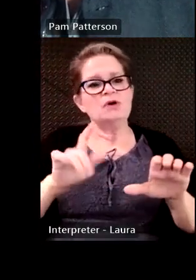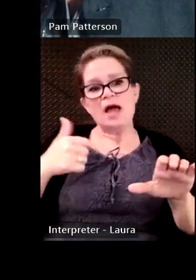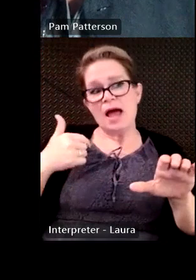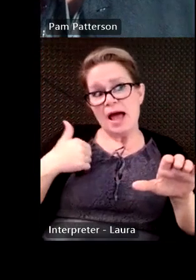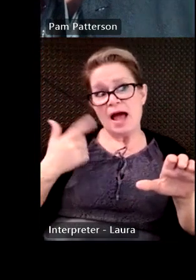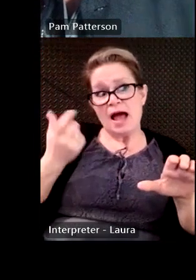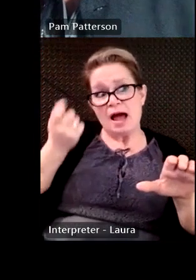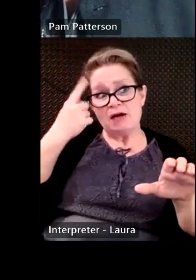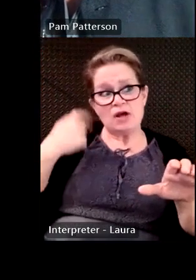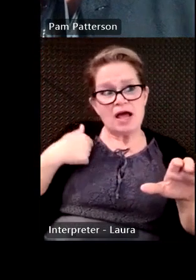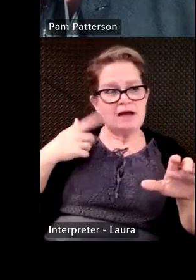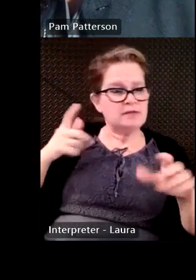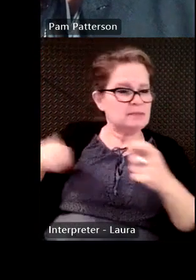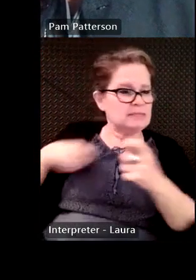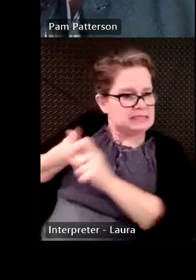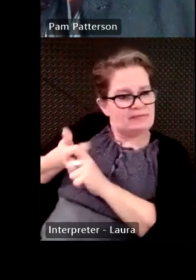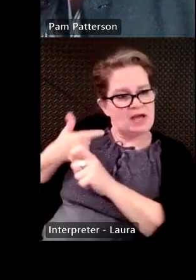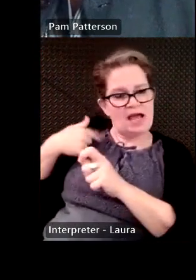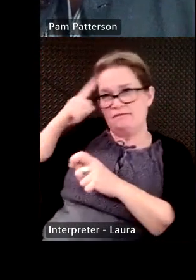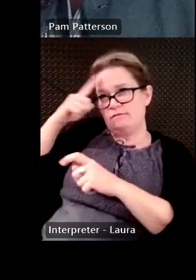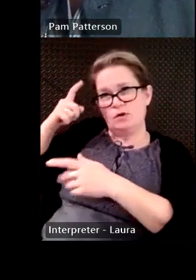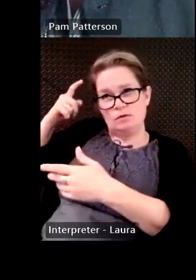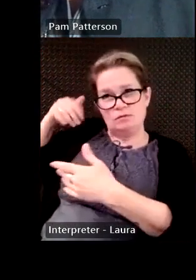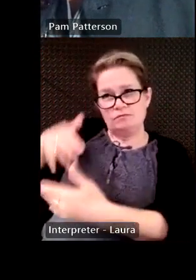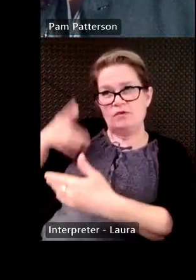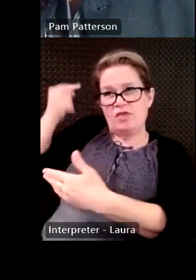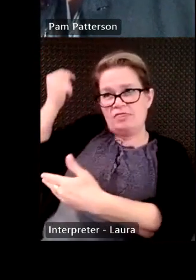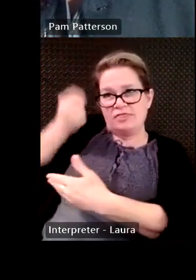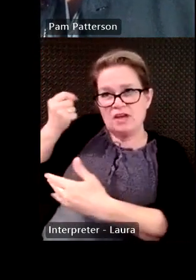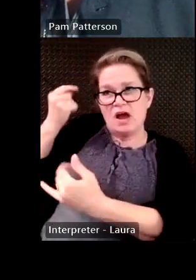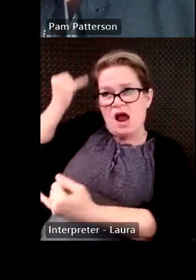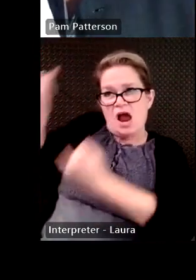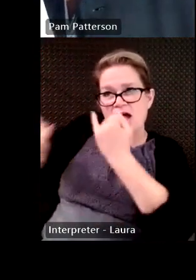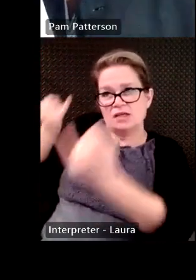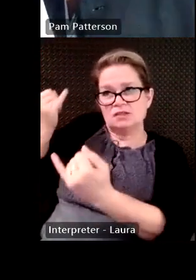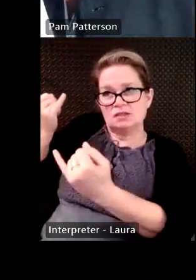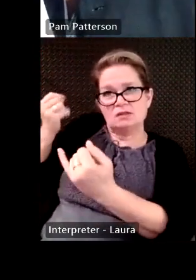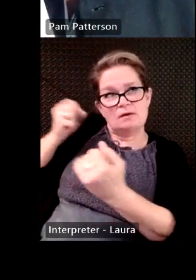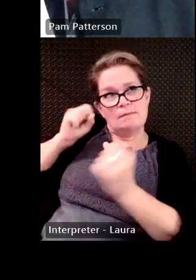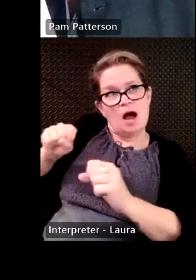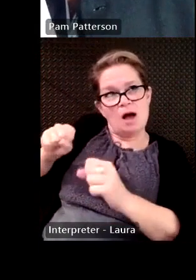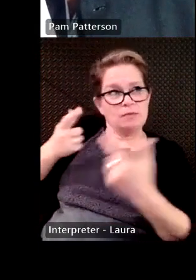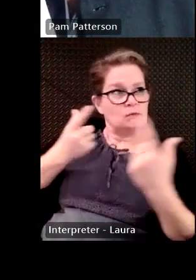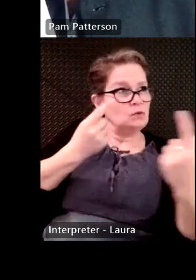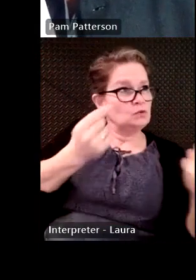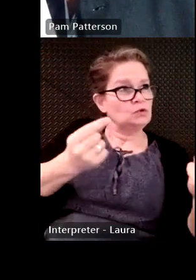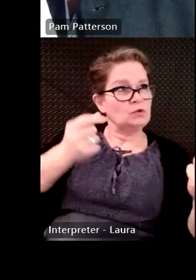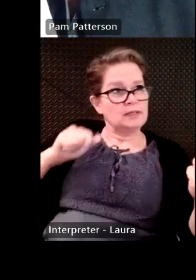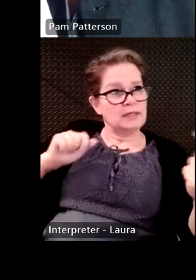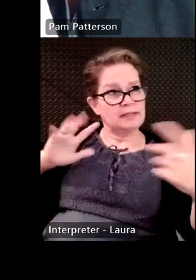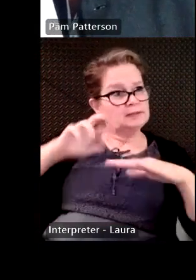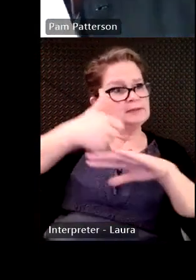ontologies can be rendered desirables, and the structures which surround it profoundly